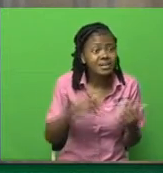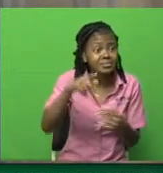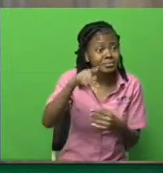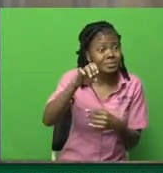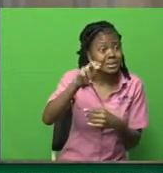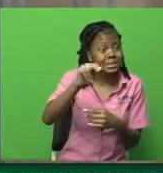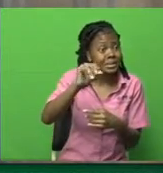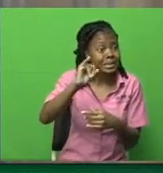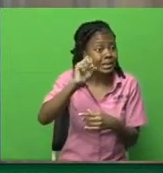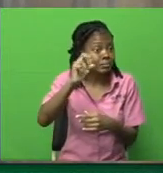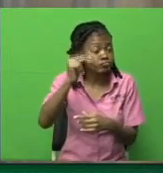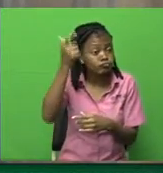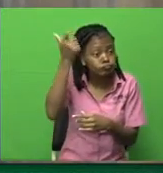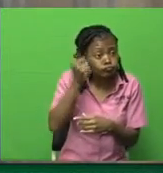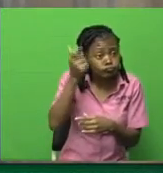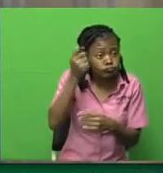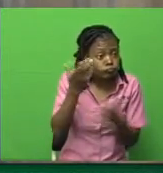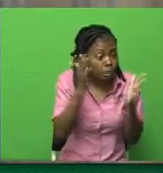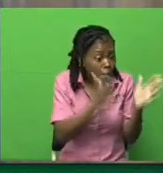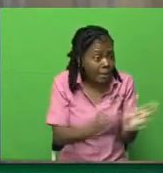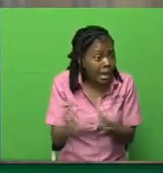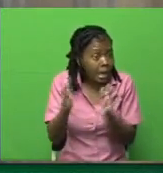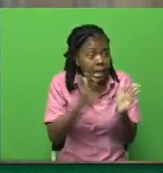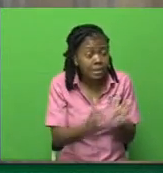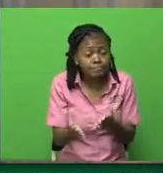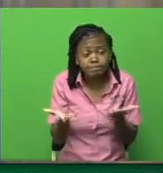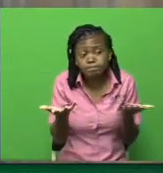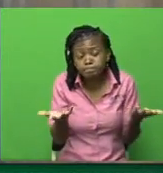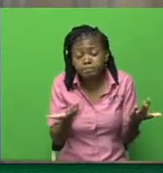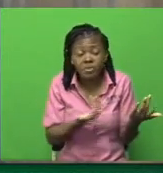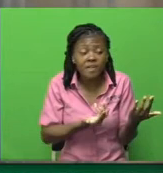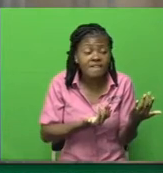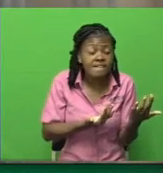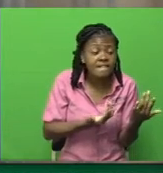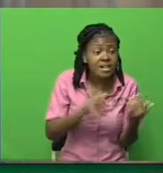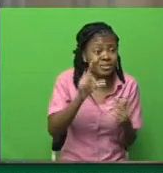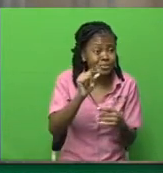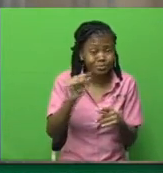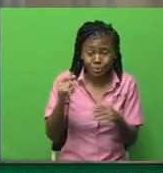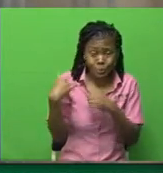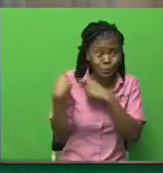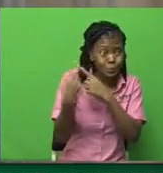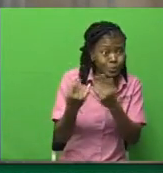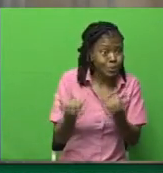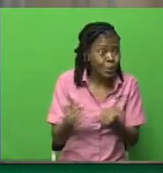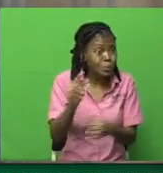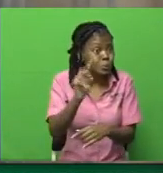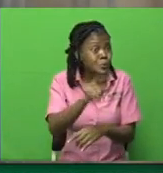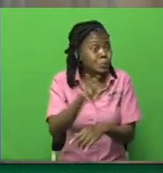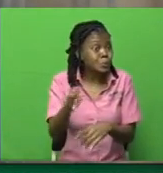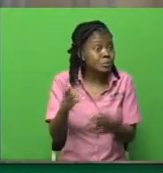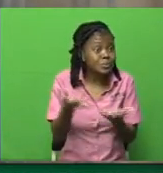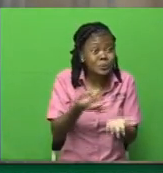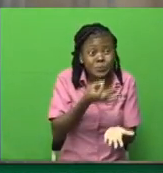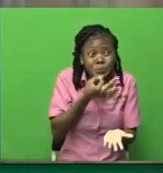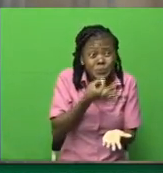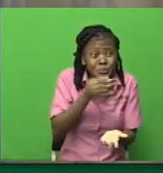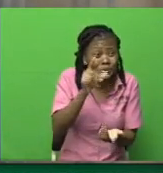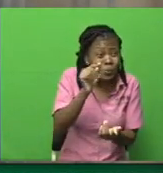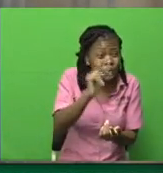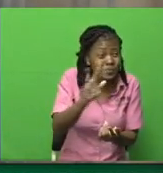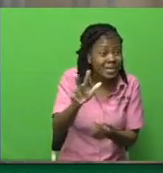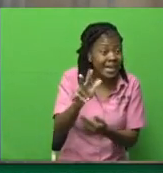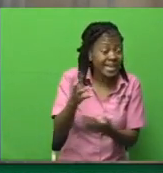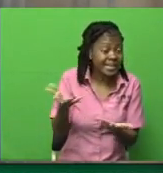effect in 2020. now reminiscent tells us so that's 2020 where we know 2022-23 the minister tells us no